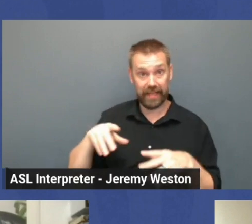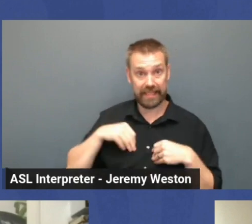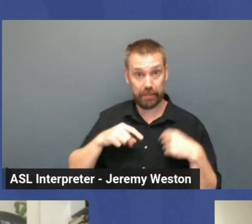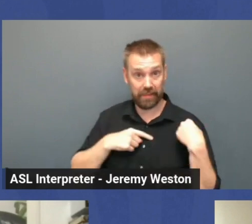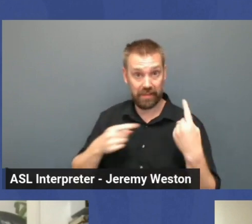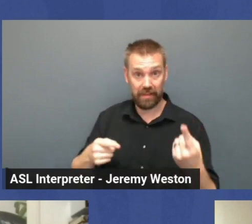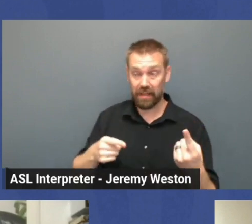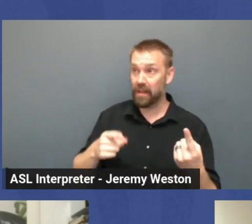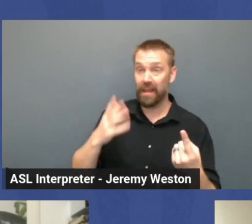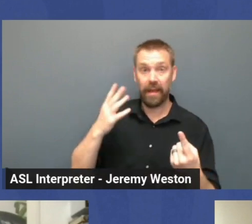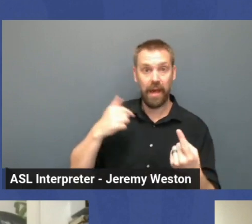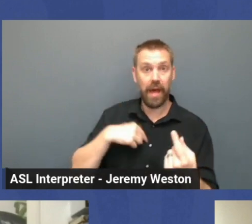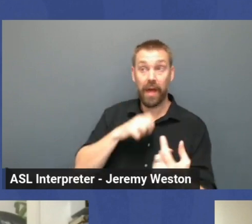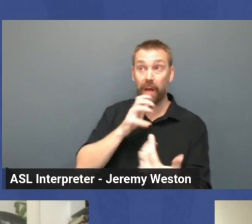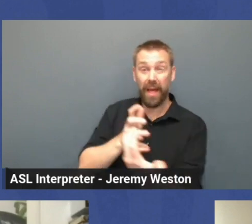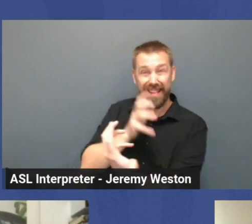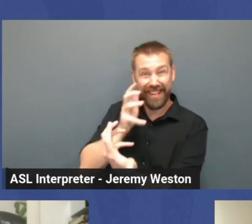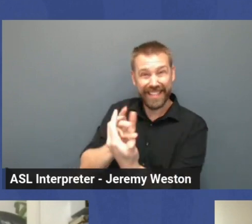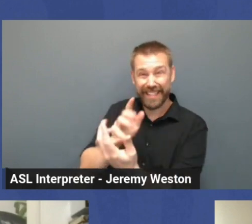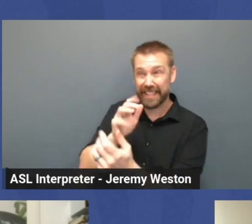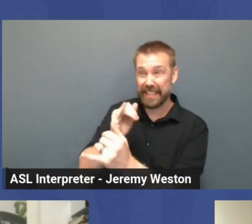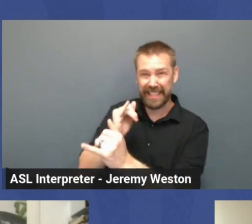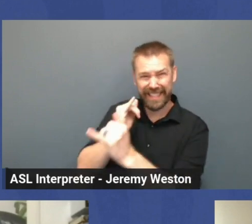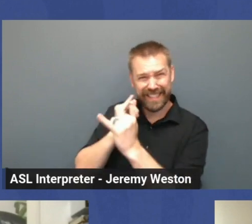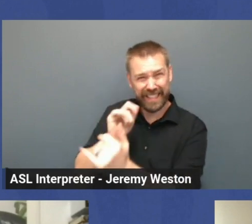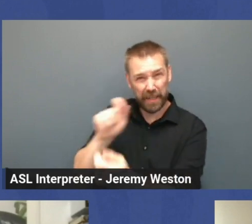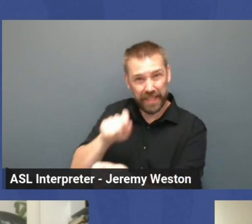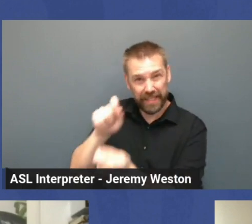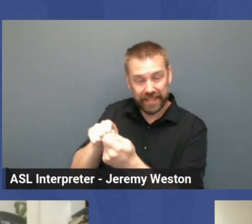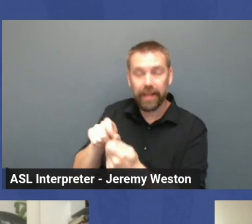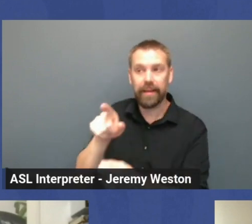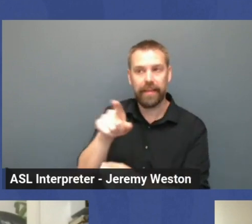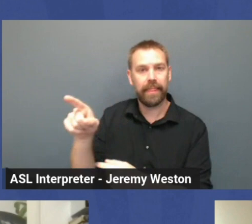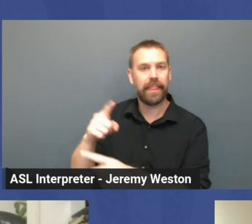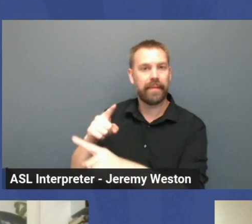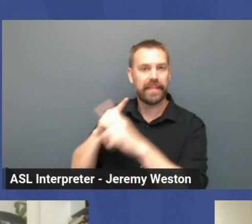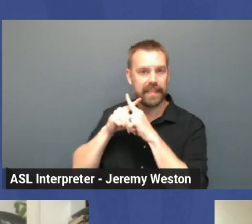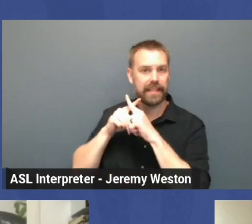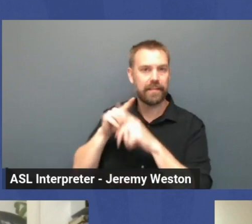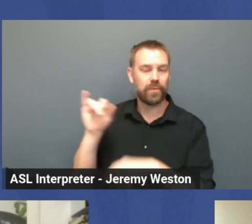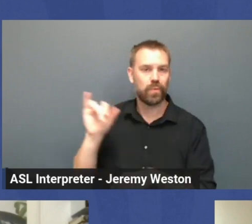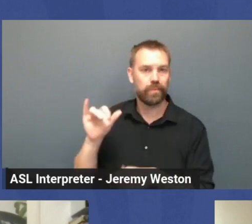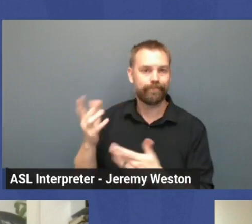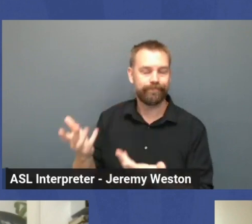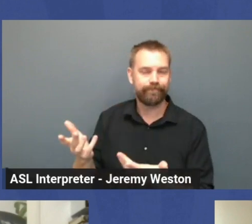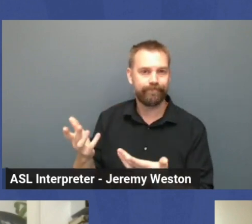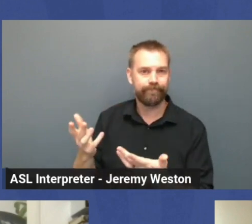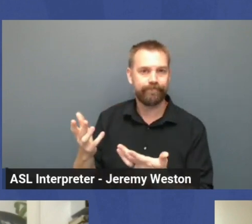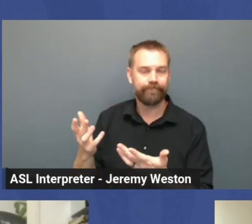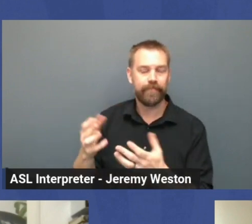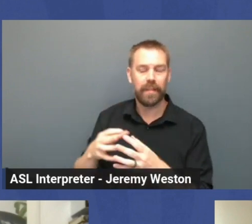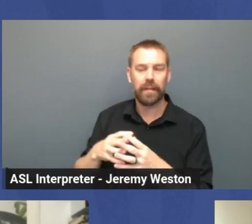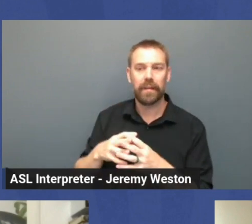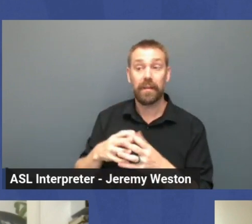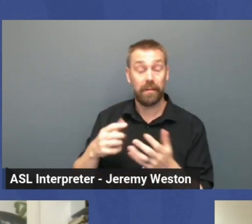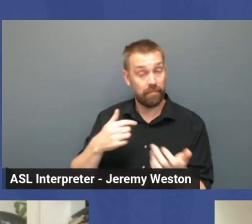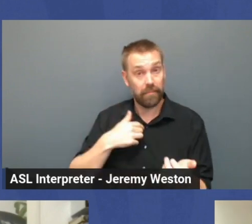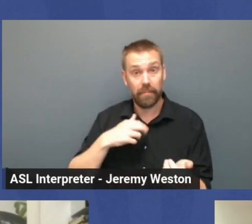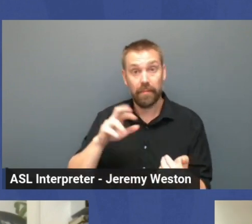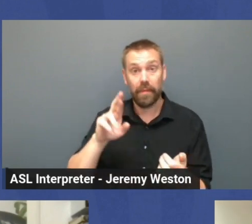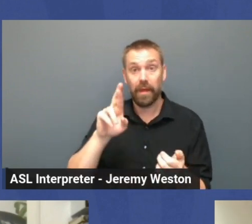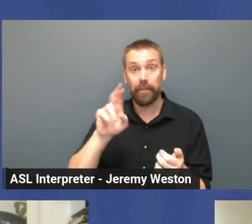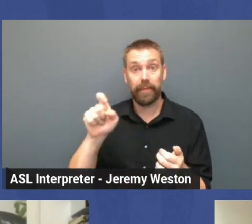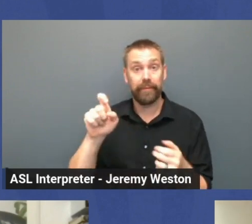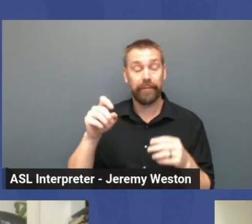match them to a T, I've also been censored by them. And so I'm a pharmacist. I promote